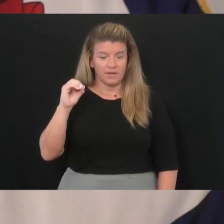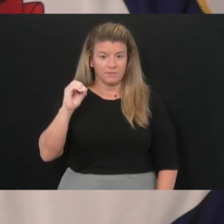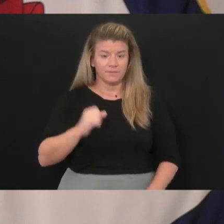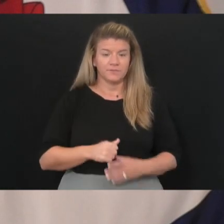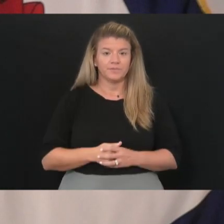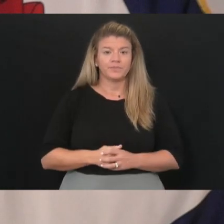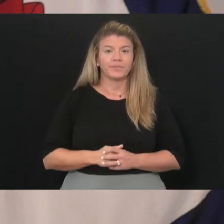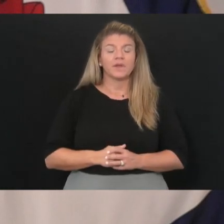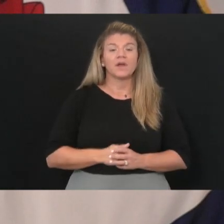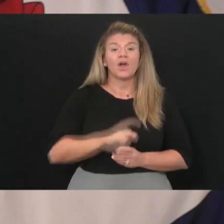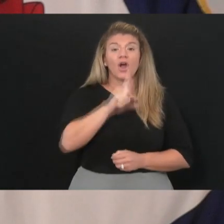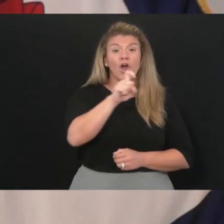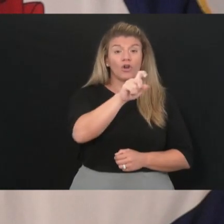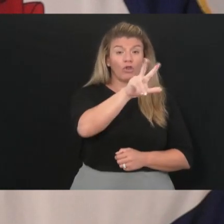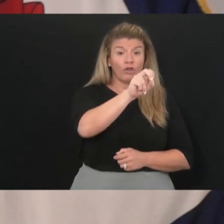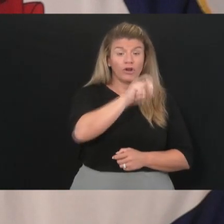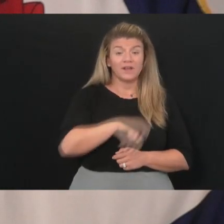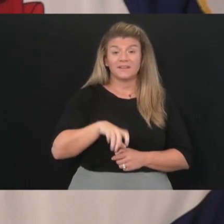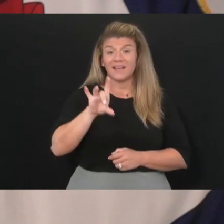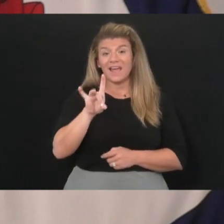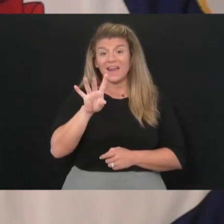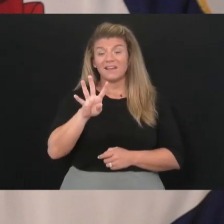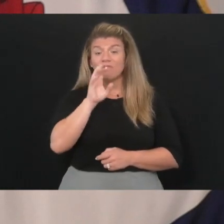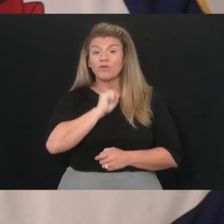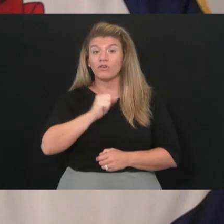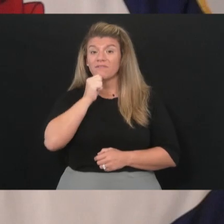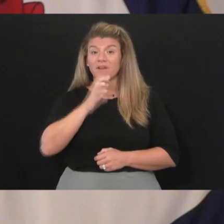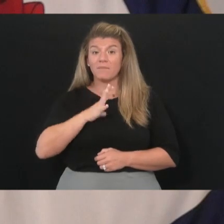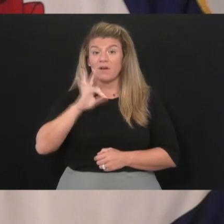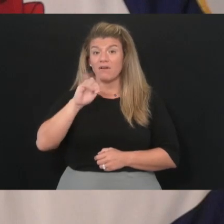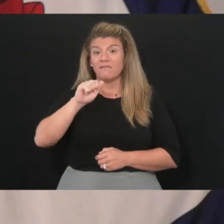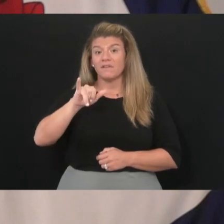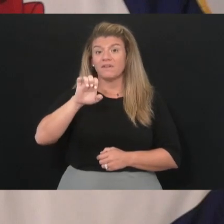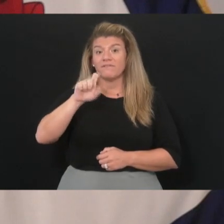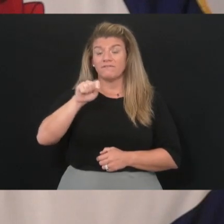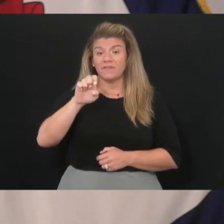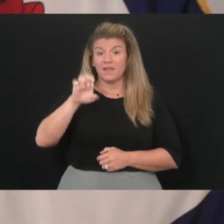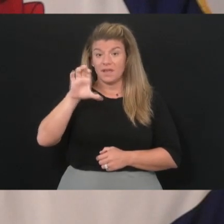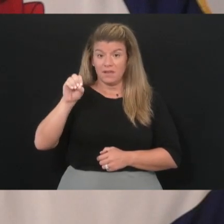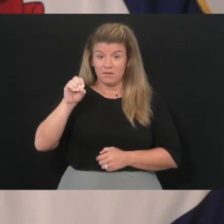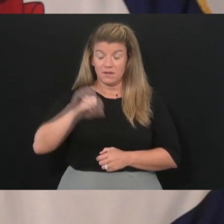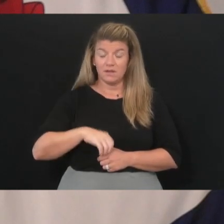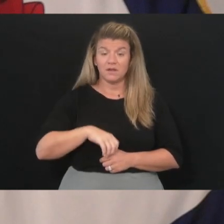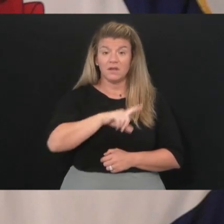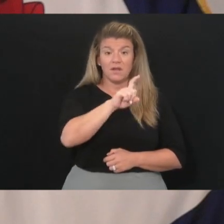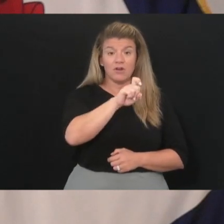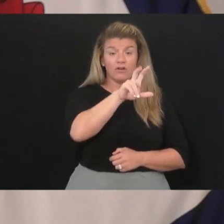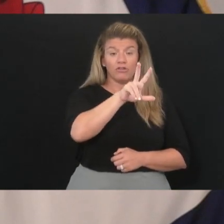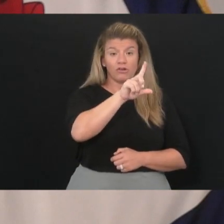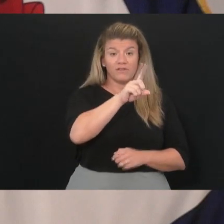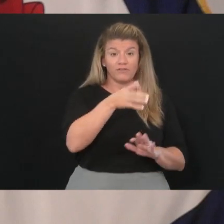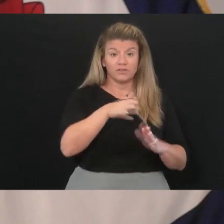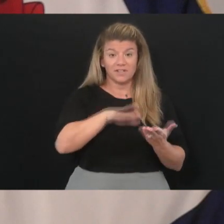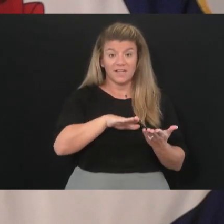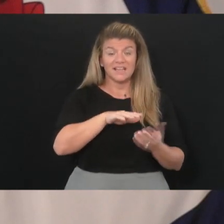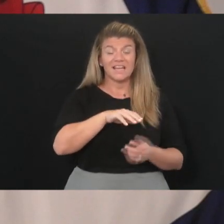The 130th death was an 84-year-old female from Fayette County. The 131st death